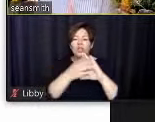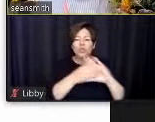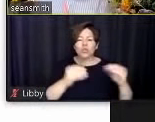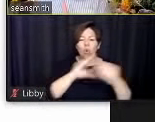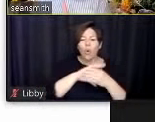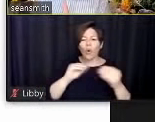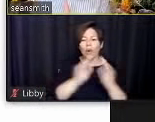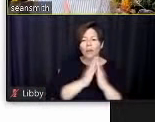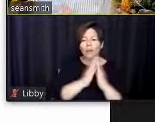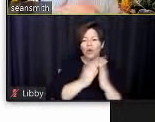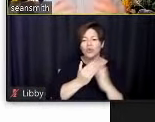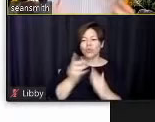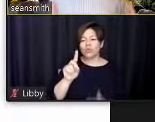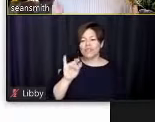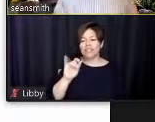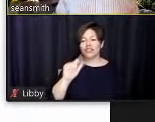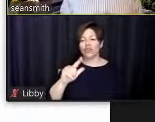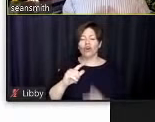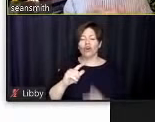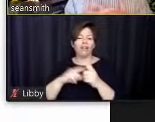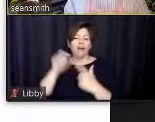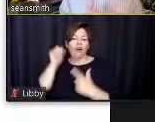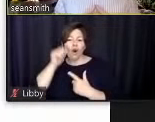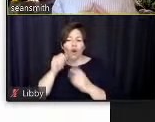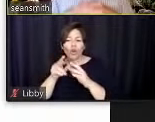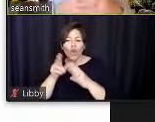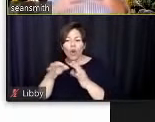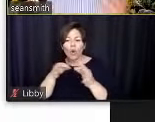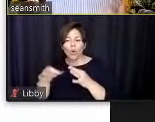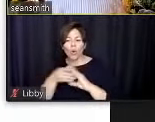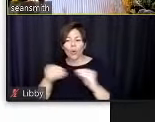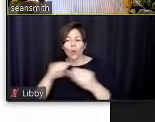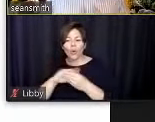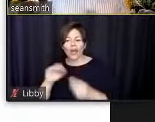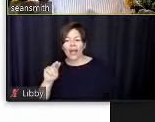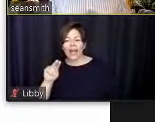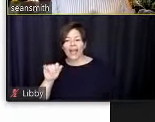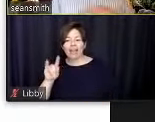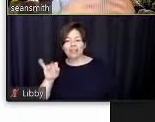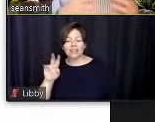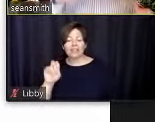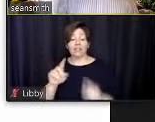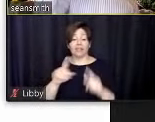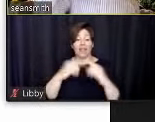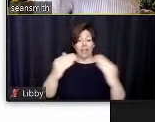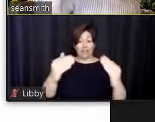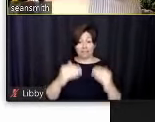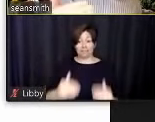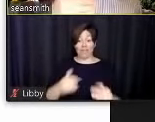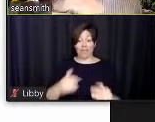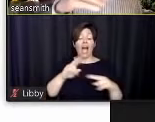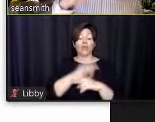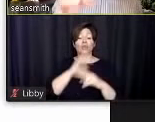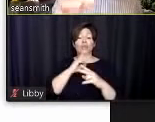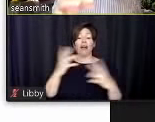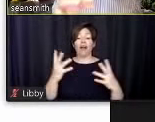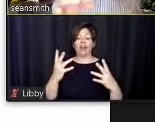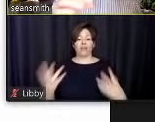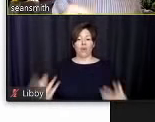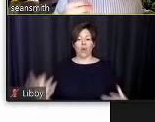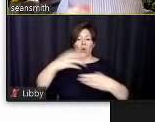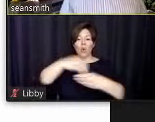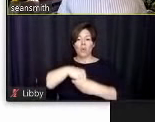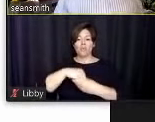audio narrative. And finally, I'm going to make sure I give lots of engagement to not only engage, lots of